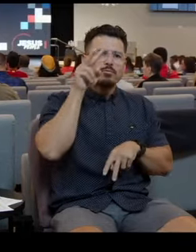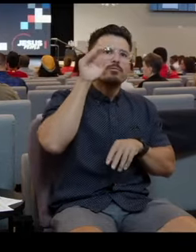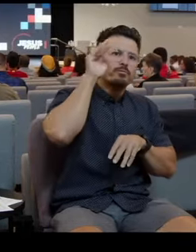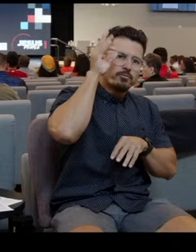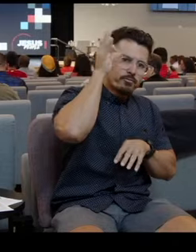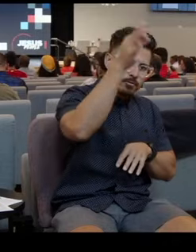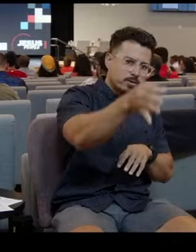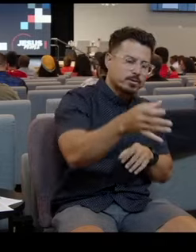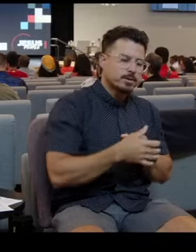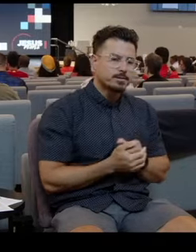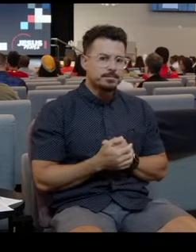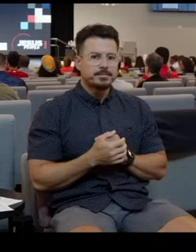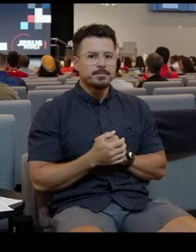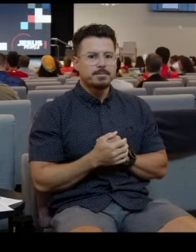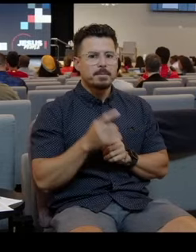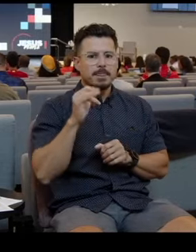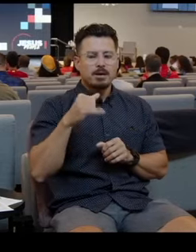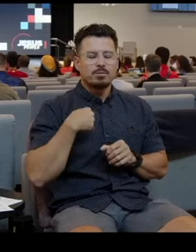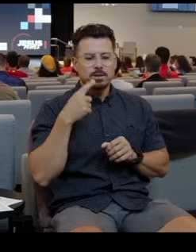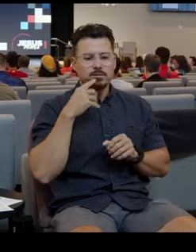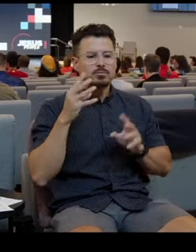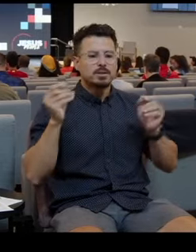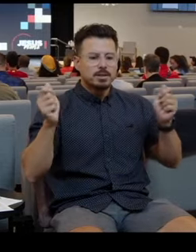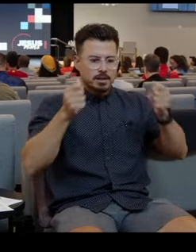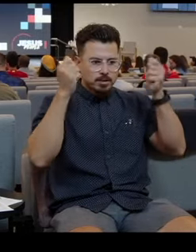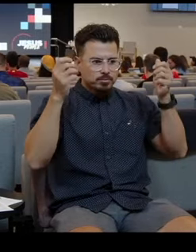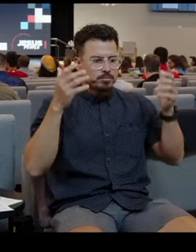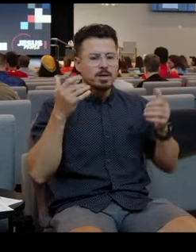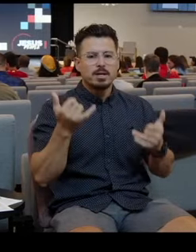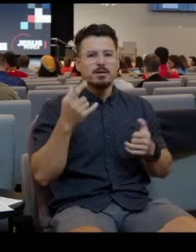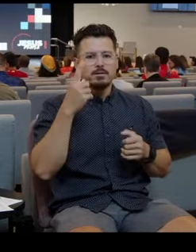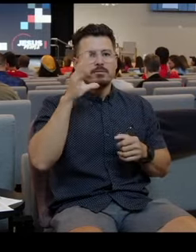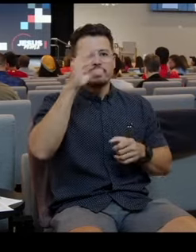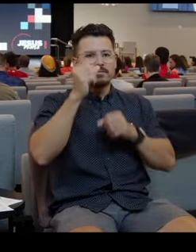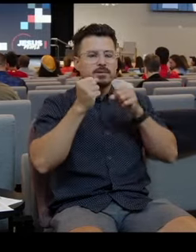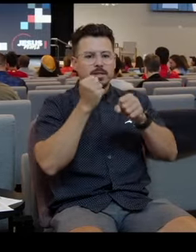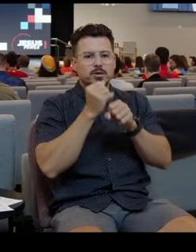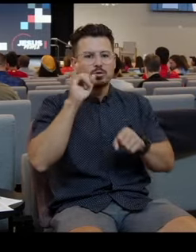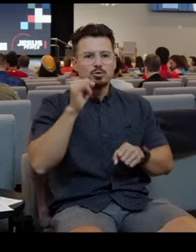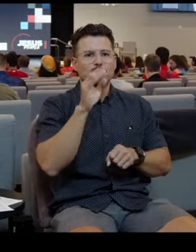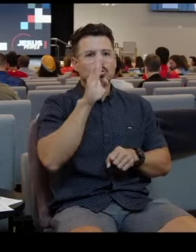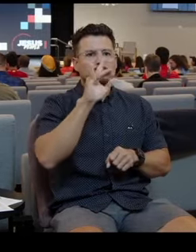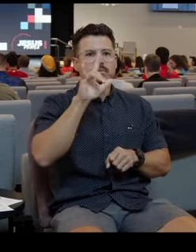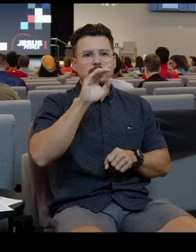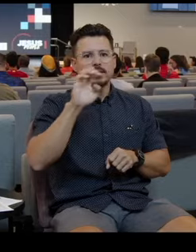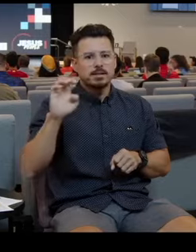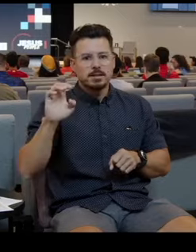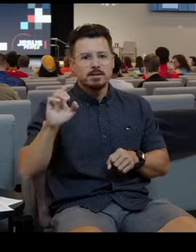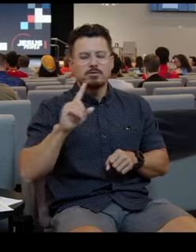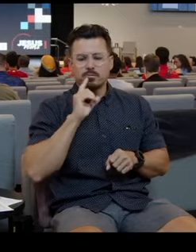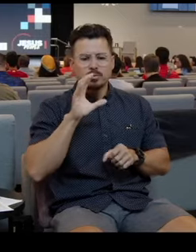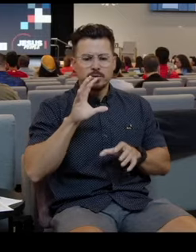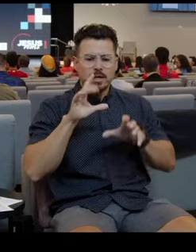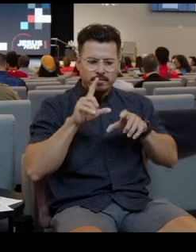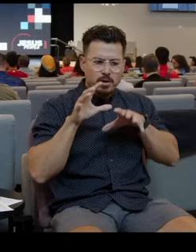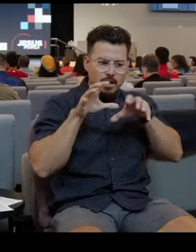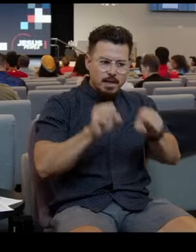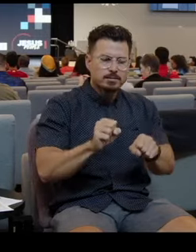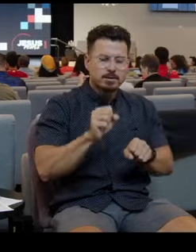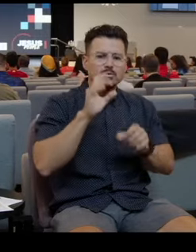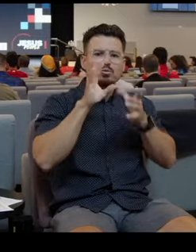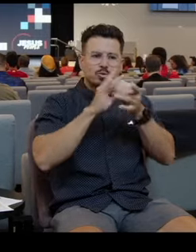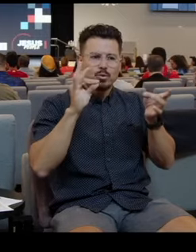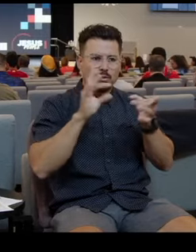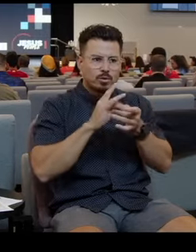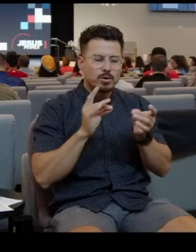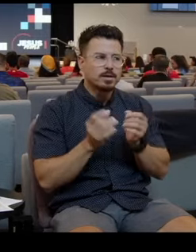As we commemorate the 50-year jubilee, it's important for us to capture this side of the story.